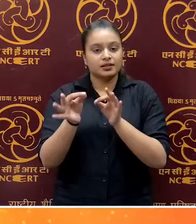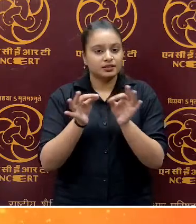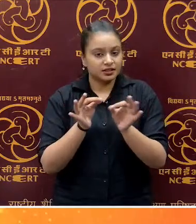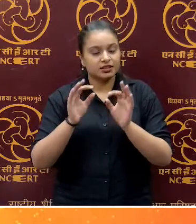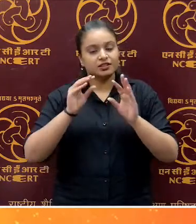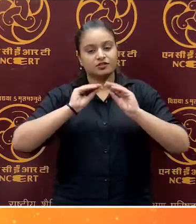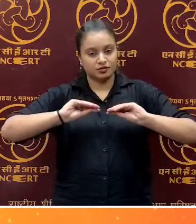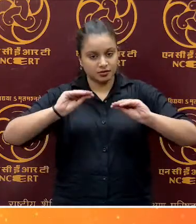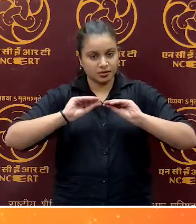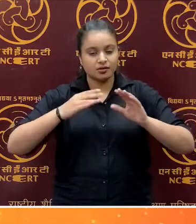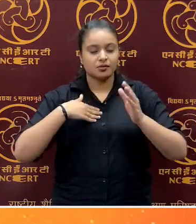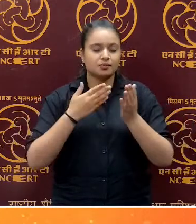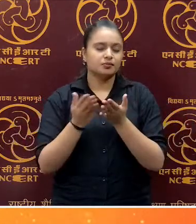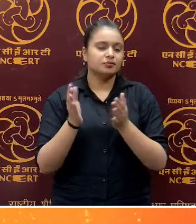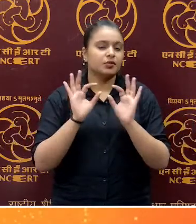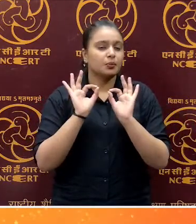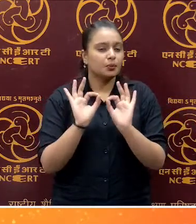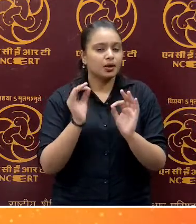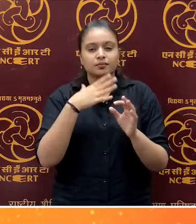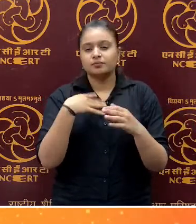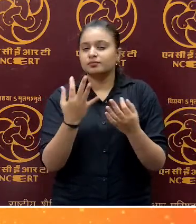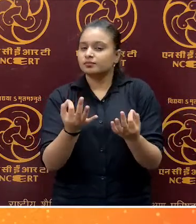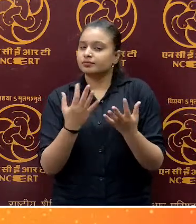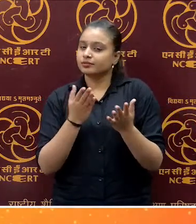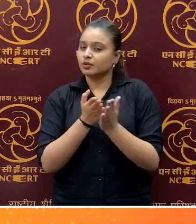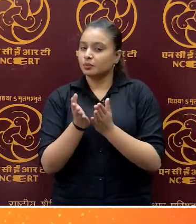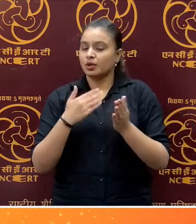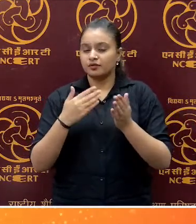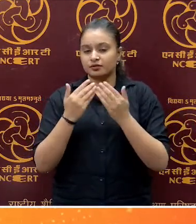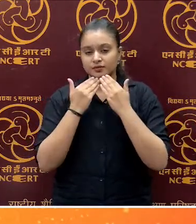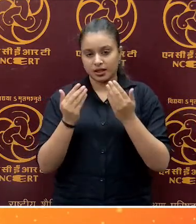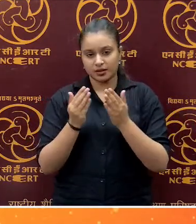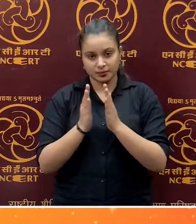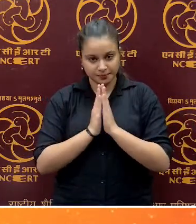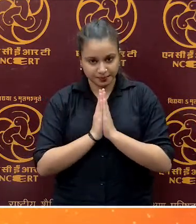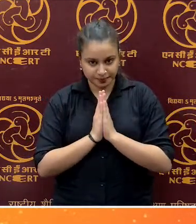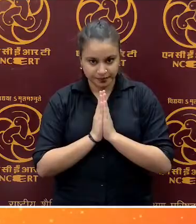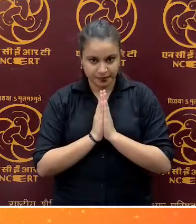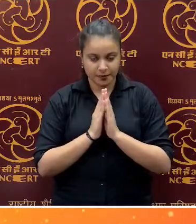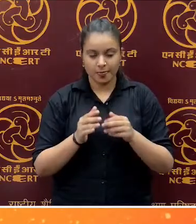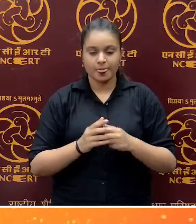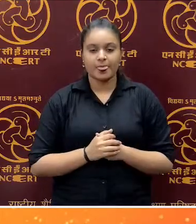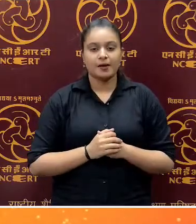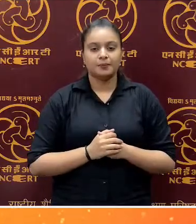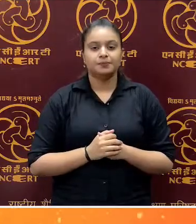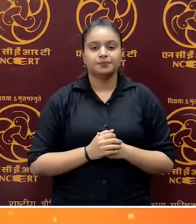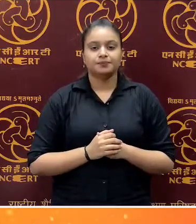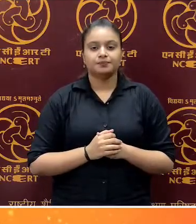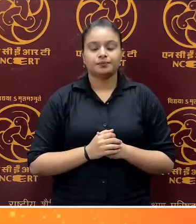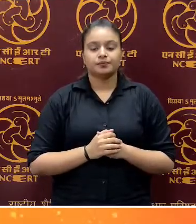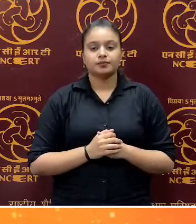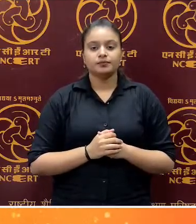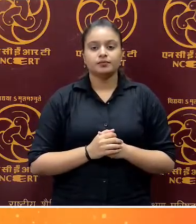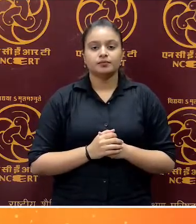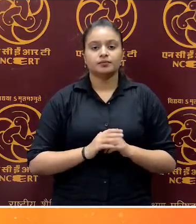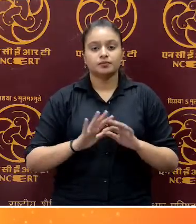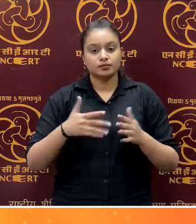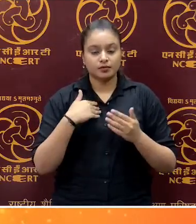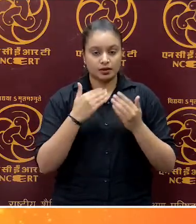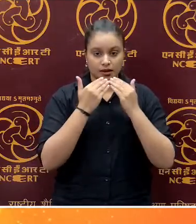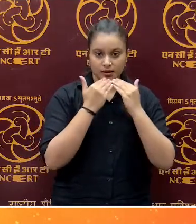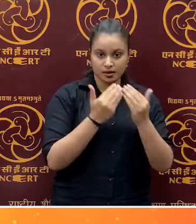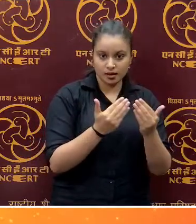the chapter in such a nice and spirited manner. Thank you so much, ma'am, for your contribution. It was my to the pleasure. session. And I must